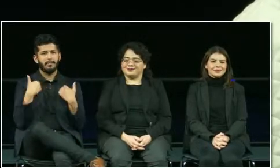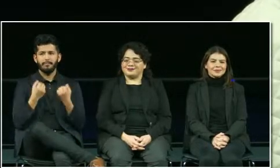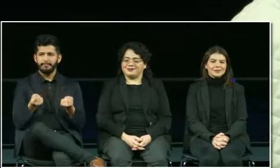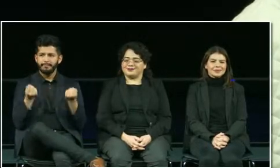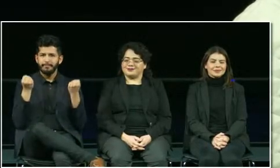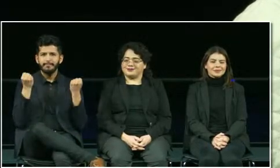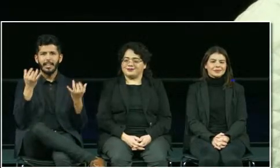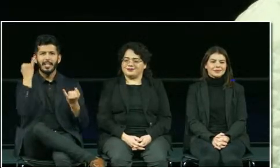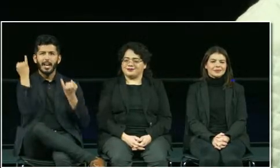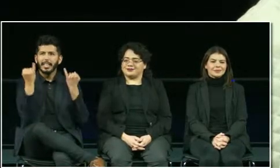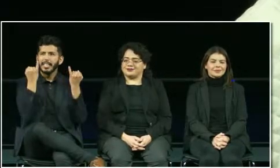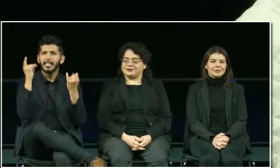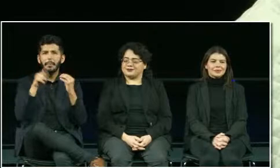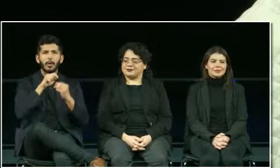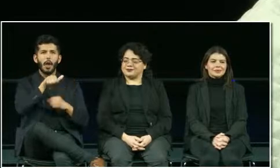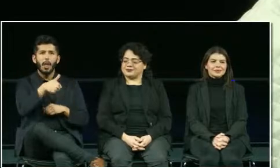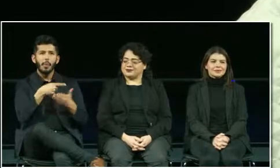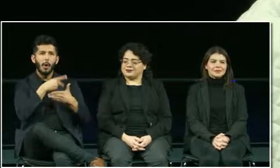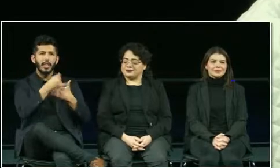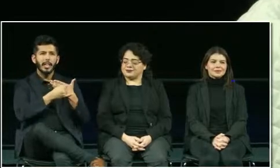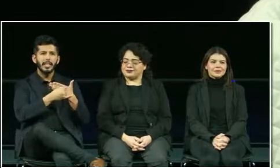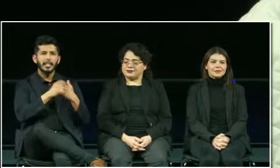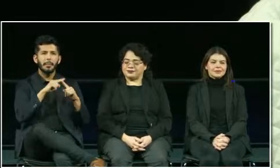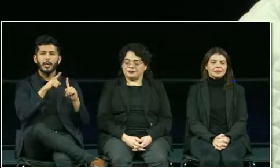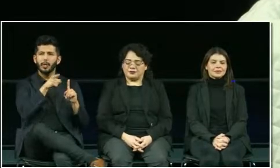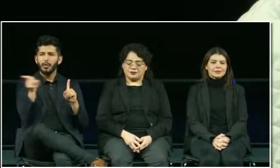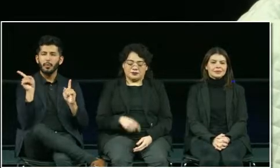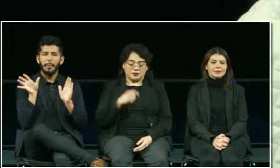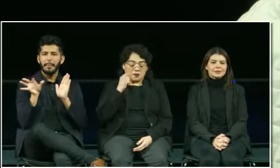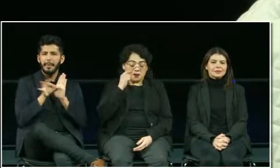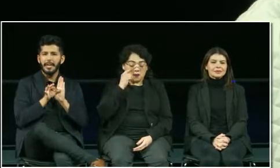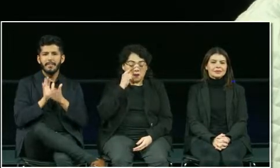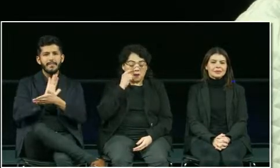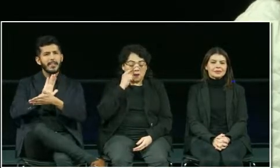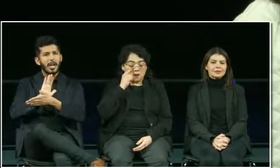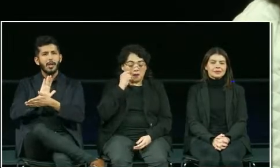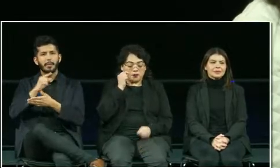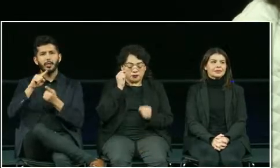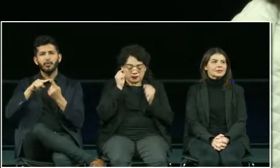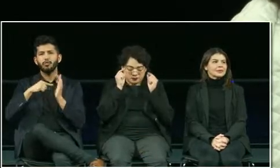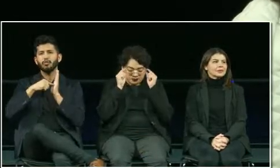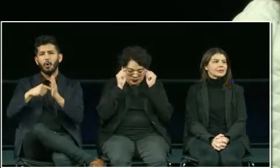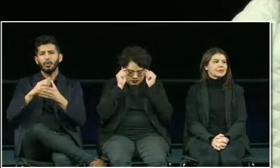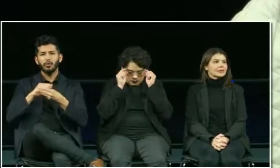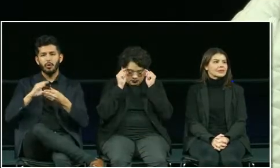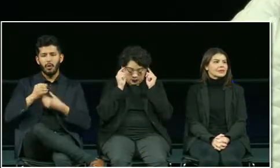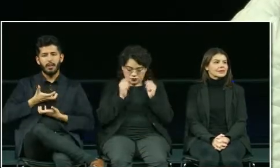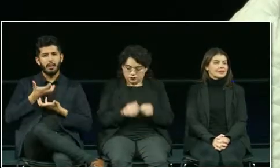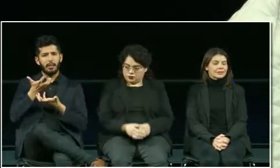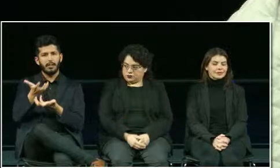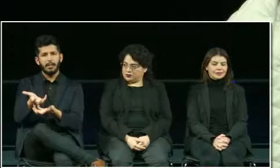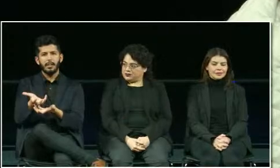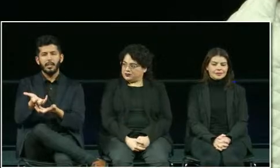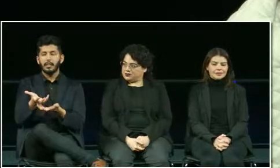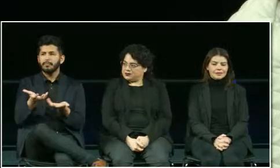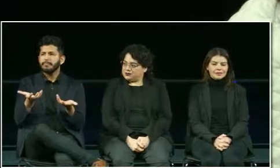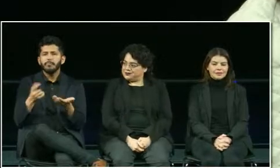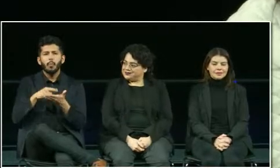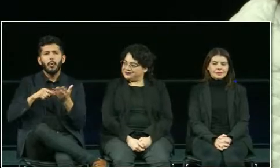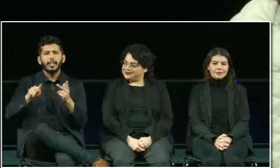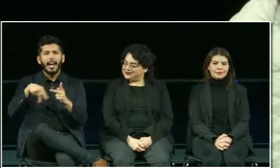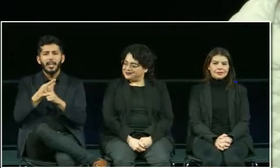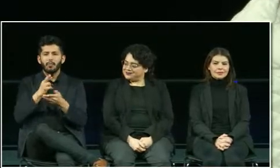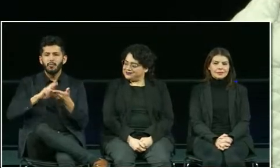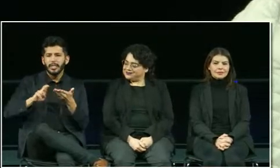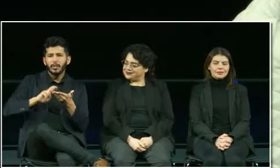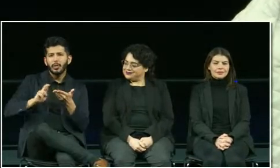projects, but why was film the right way to tell this story? And what either research or what did you do to